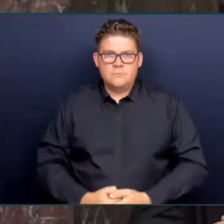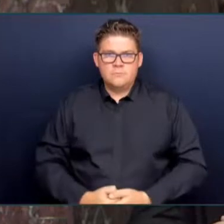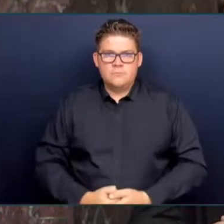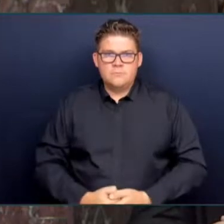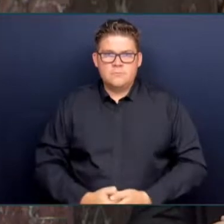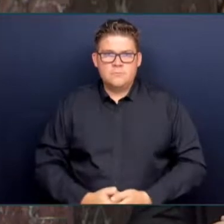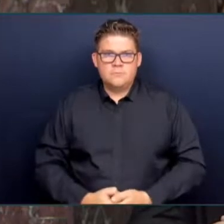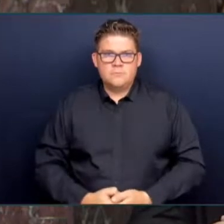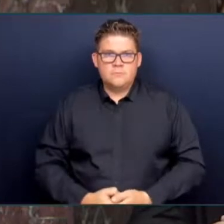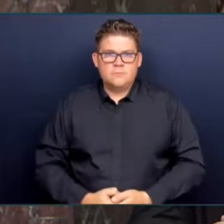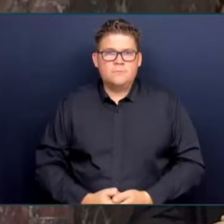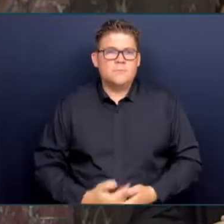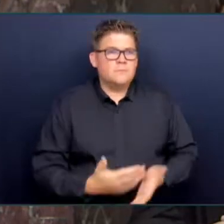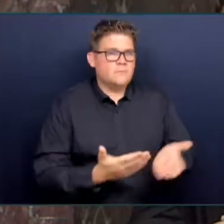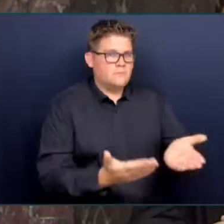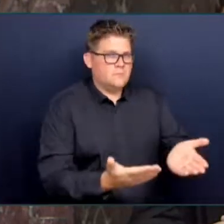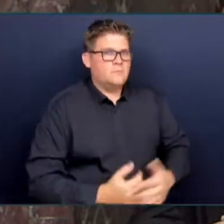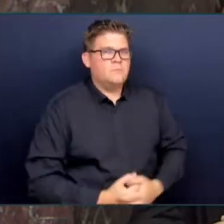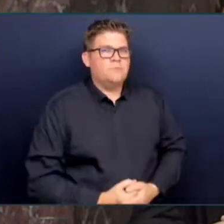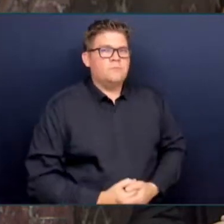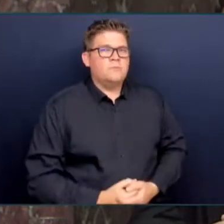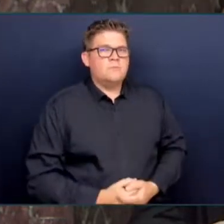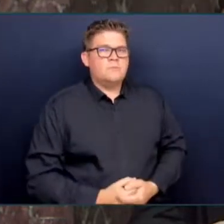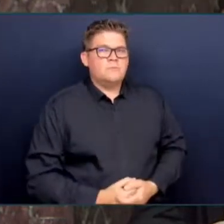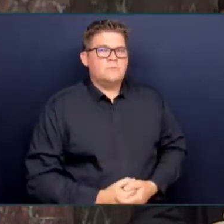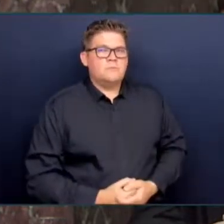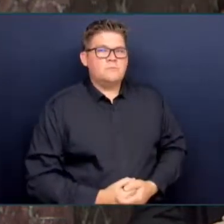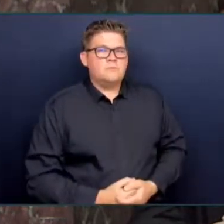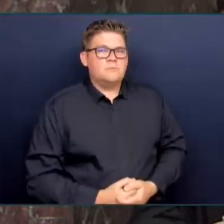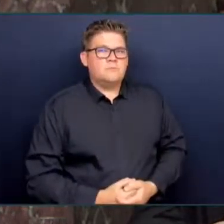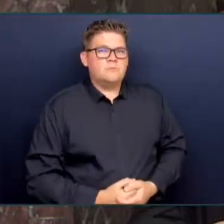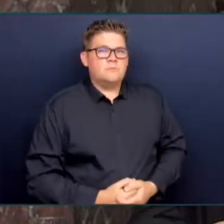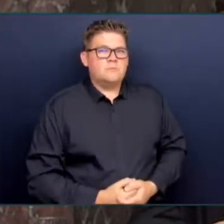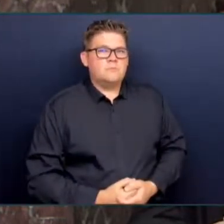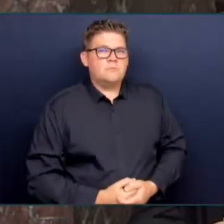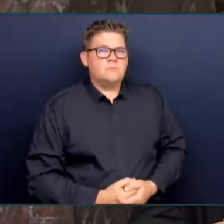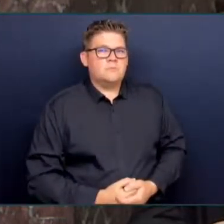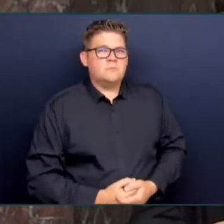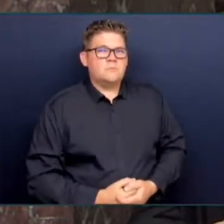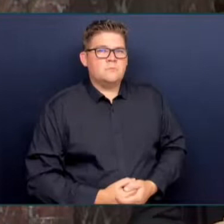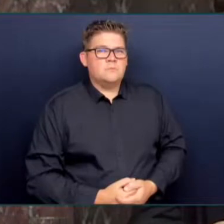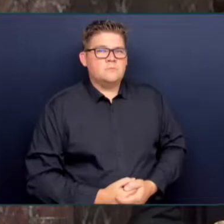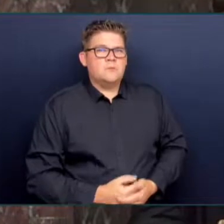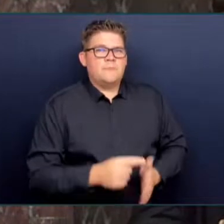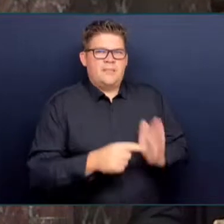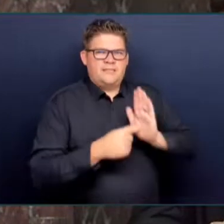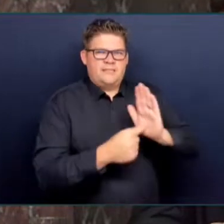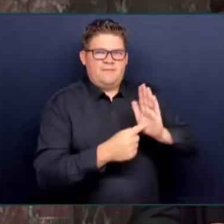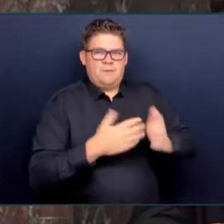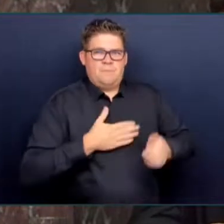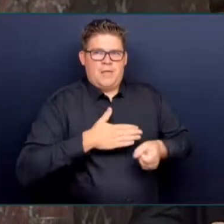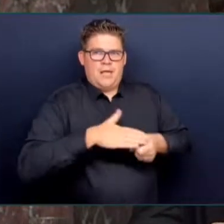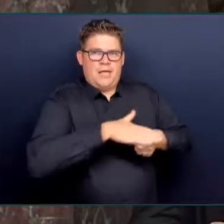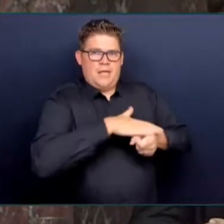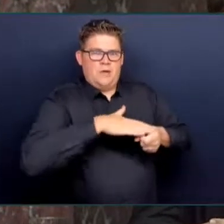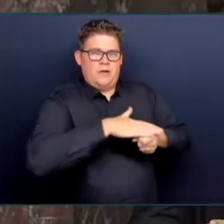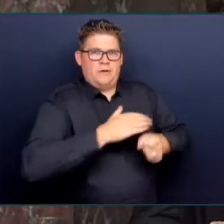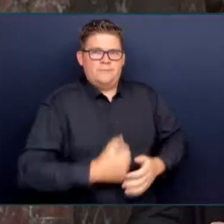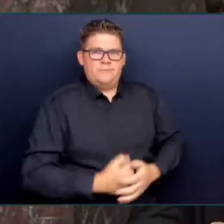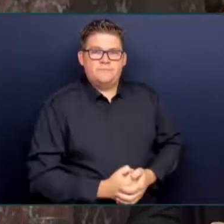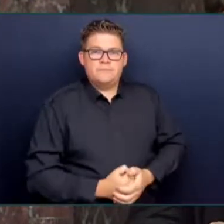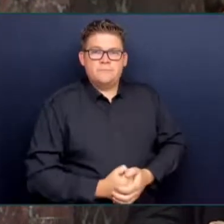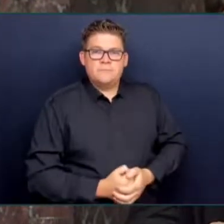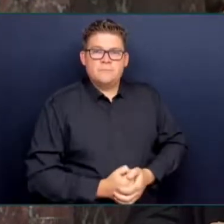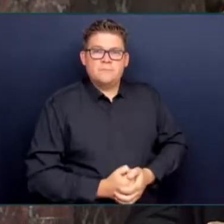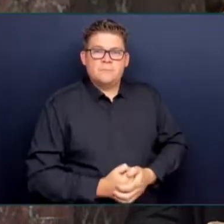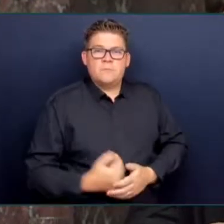like to use an example from my constituency of Oak Bay Gordon Head. You know, that side, when they were in power, built only 130